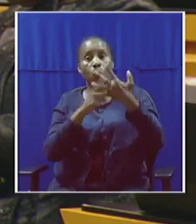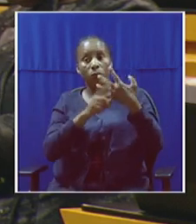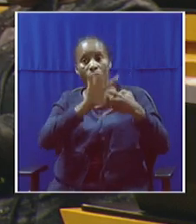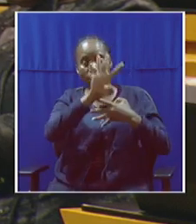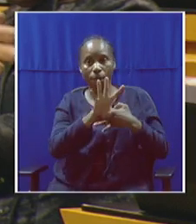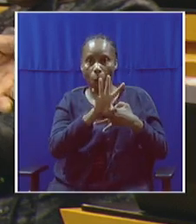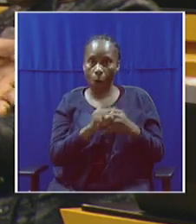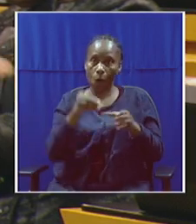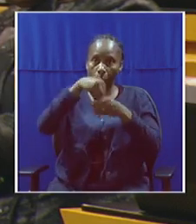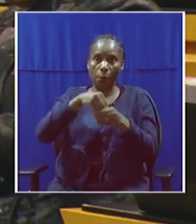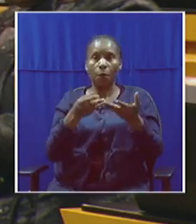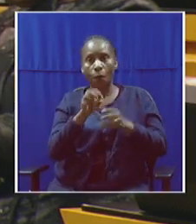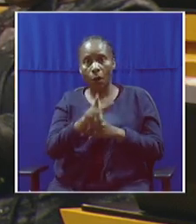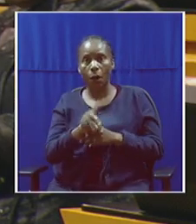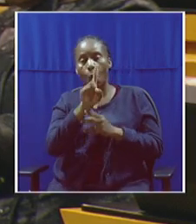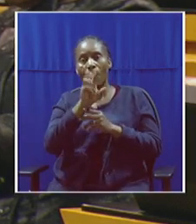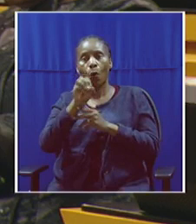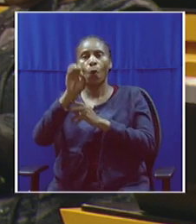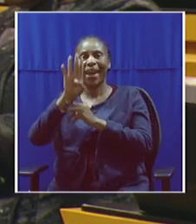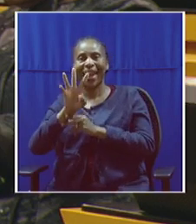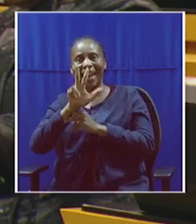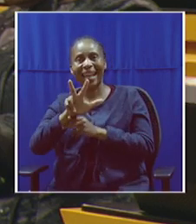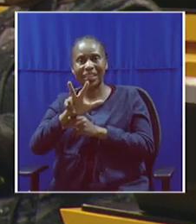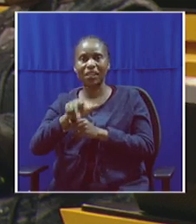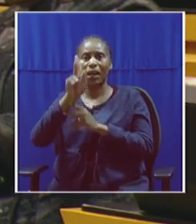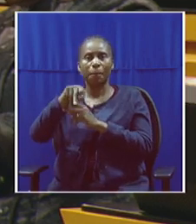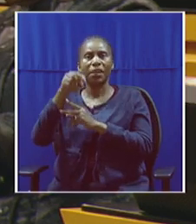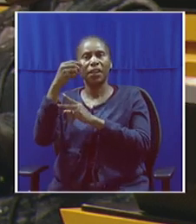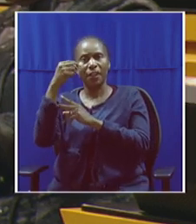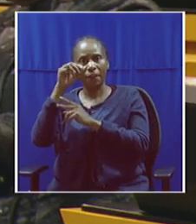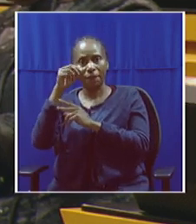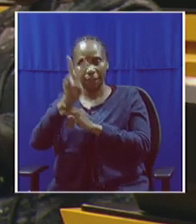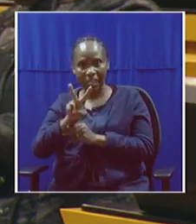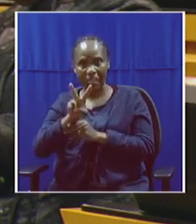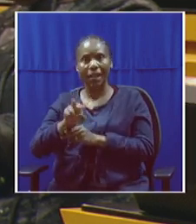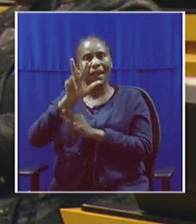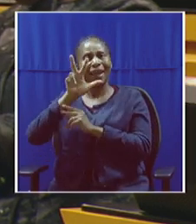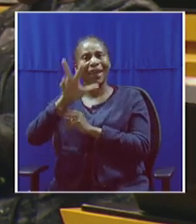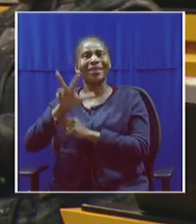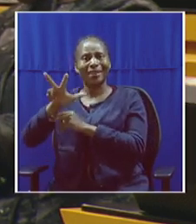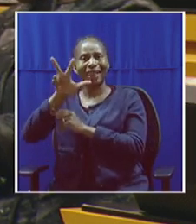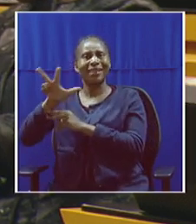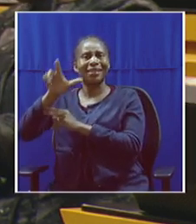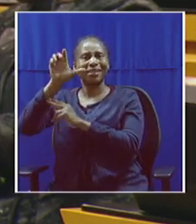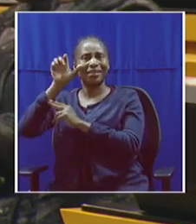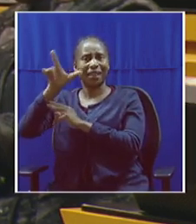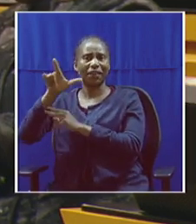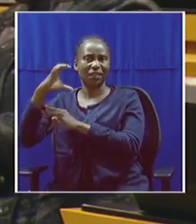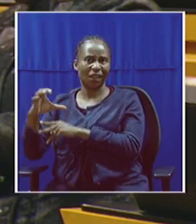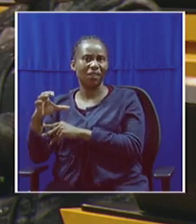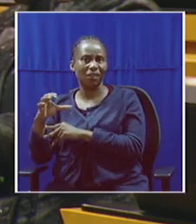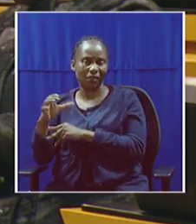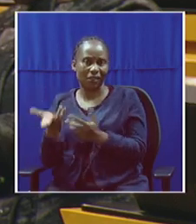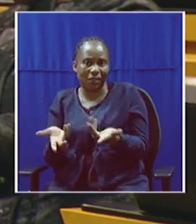very reasonable 108 PV 887 cents wind and somebody wanted us to